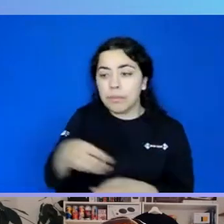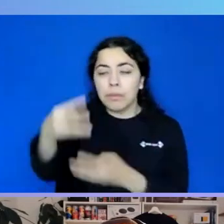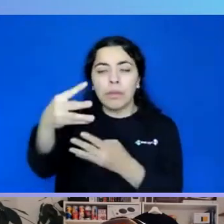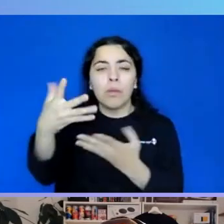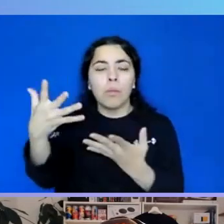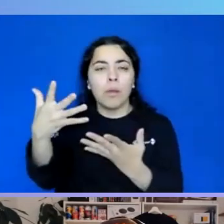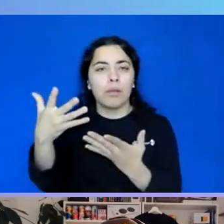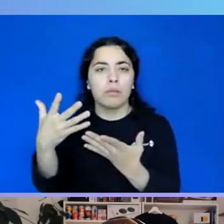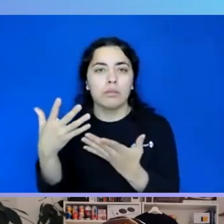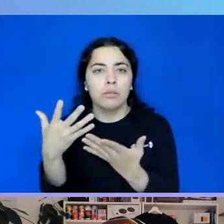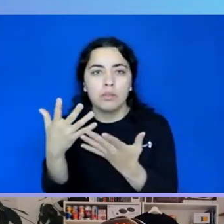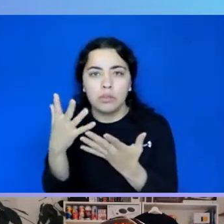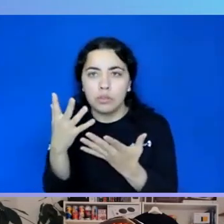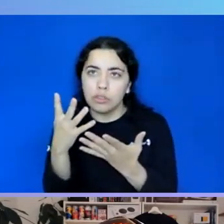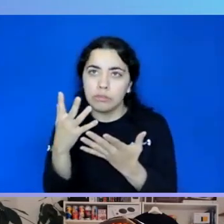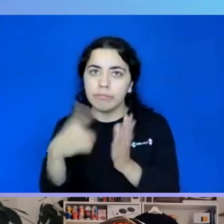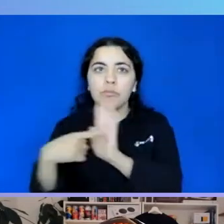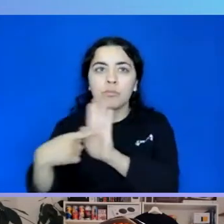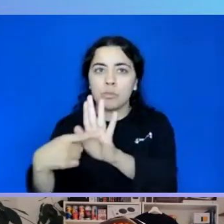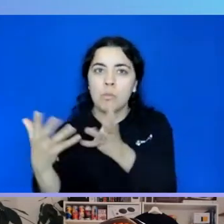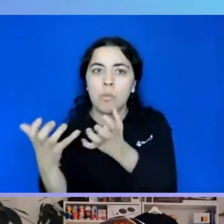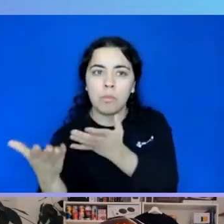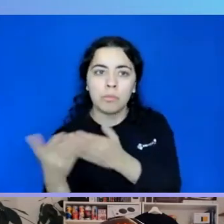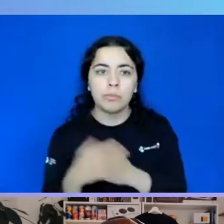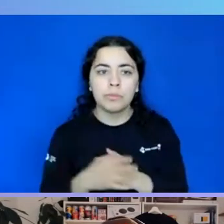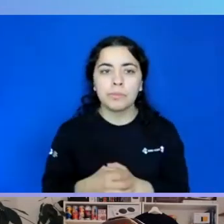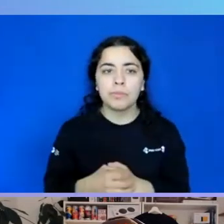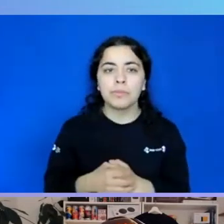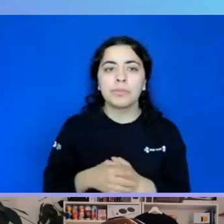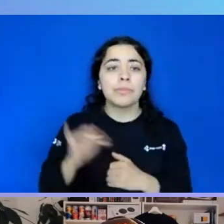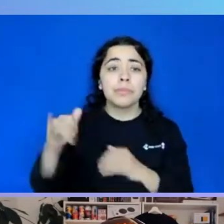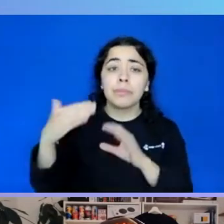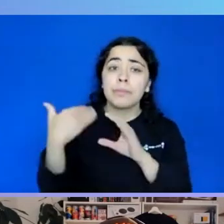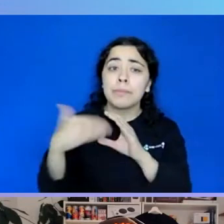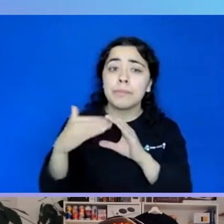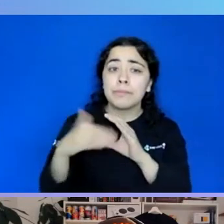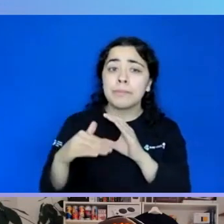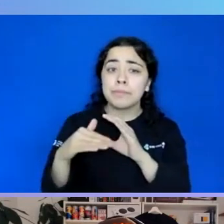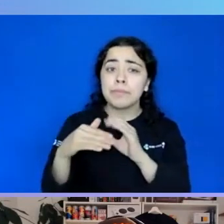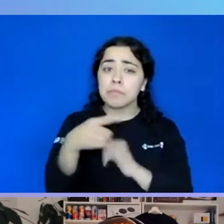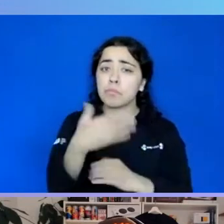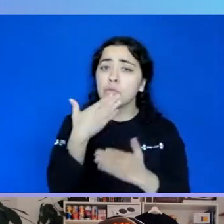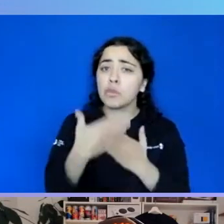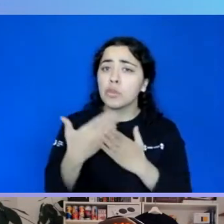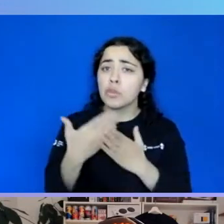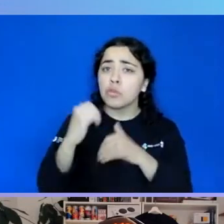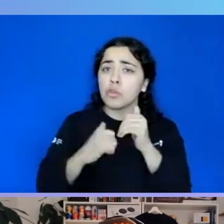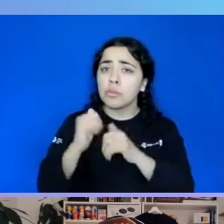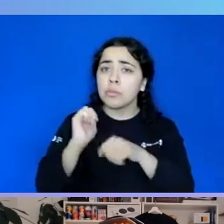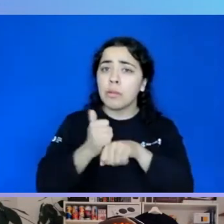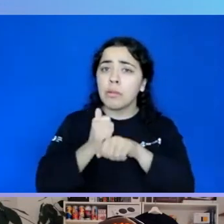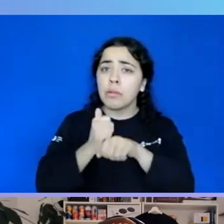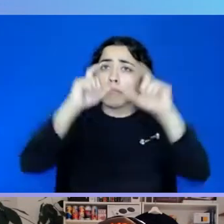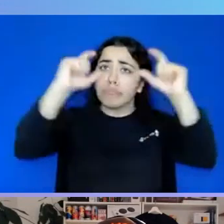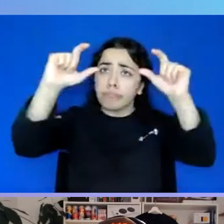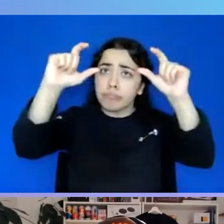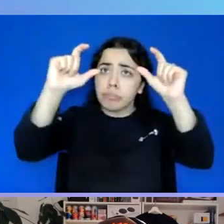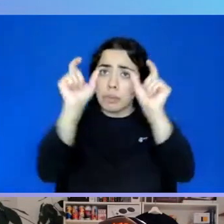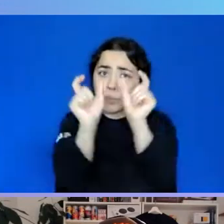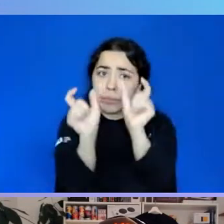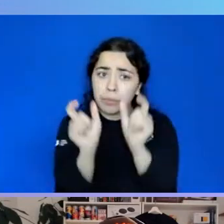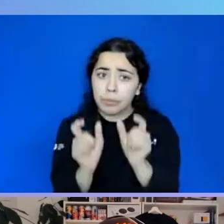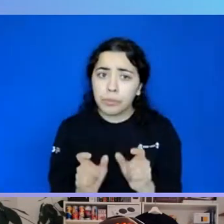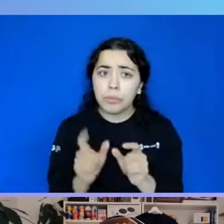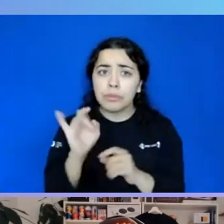eBay newsletter is also kind of good structure with headings and text links and so